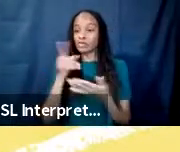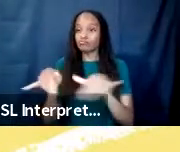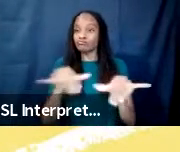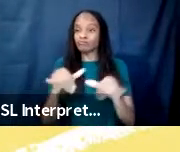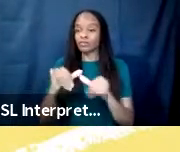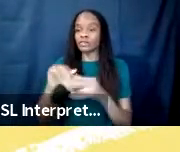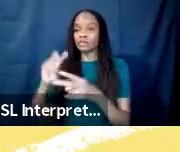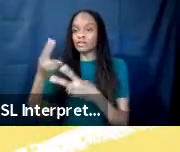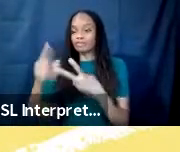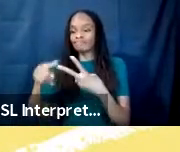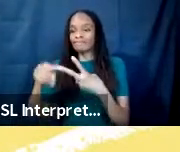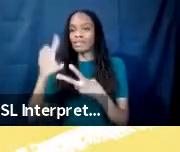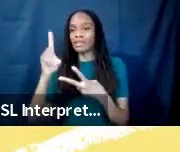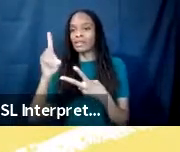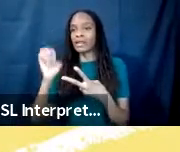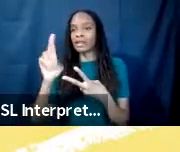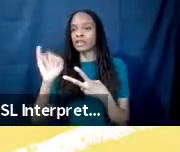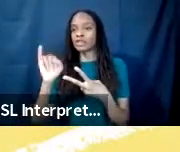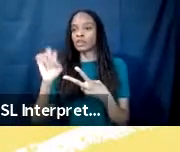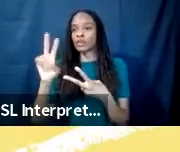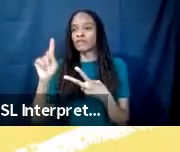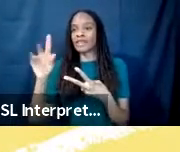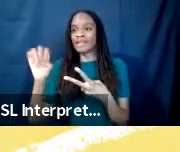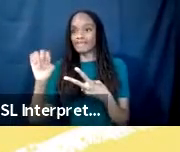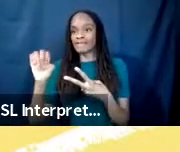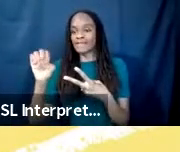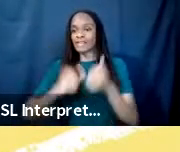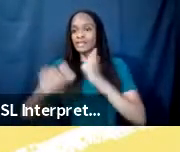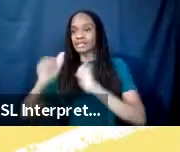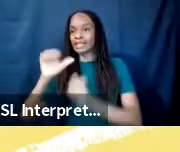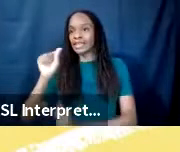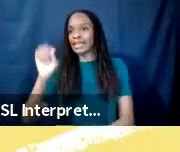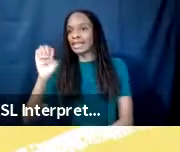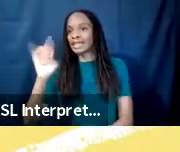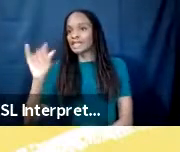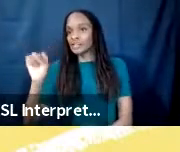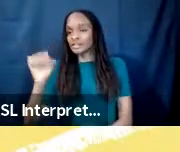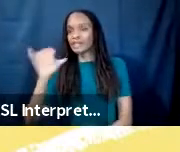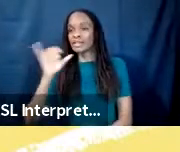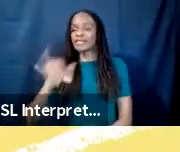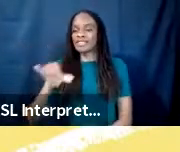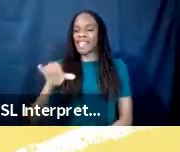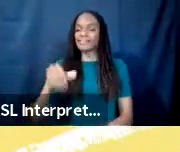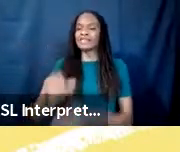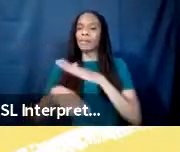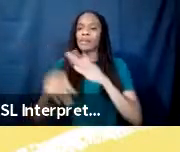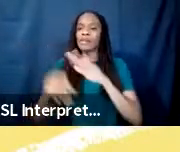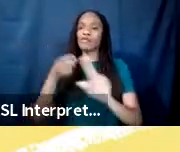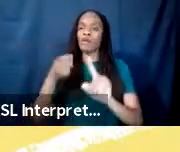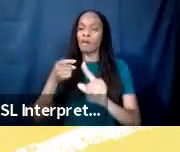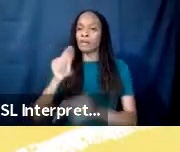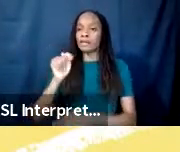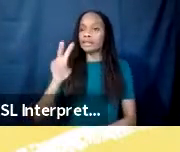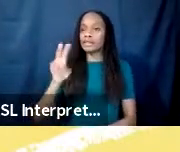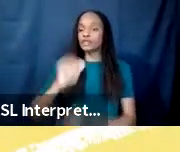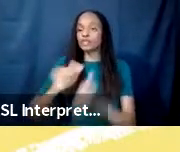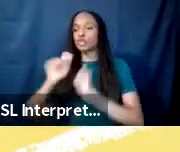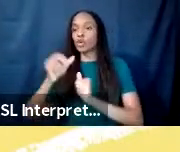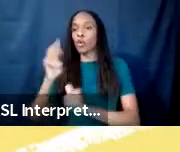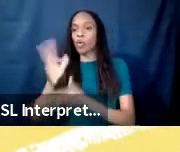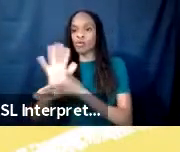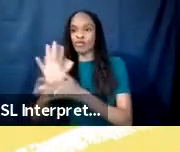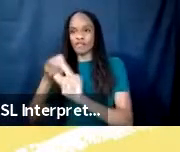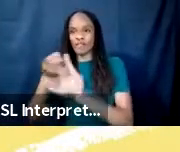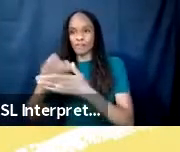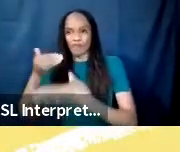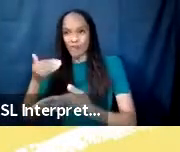derivative series. Derivative series are something that's based on a pre-existing television show or movie. I'm sure you're all